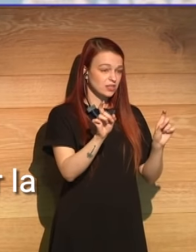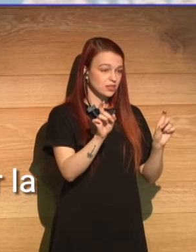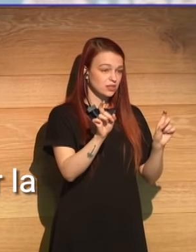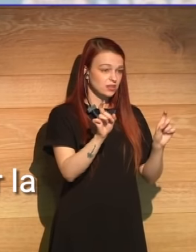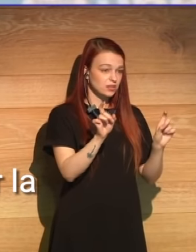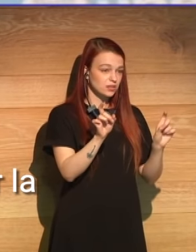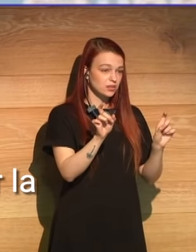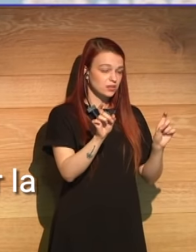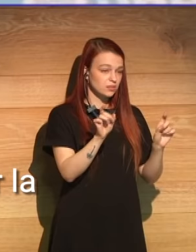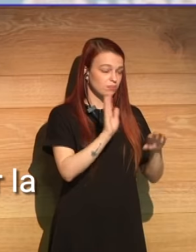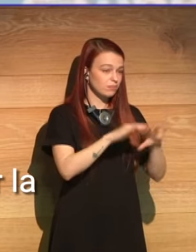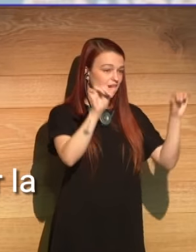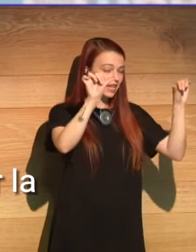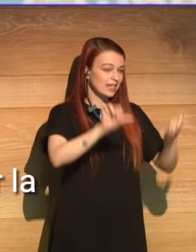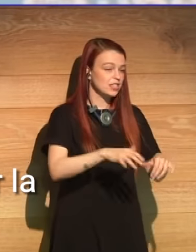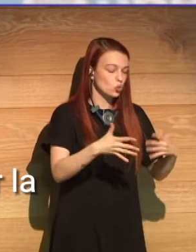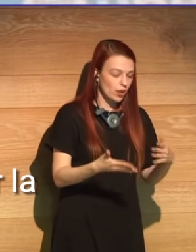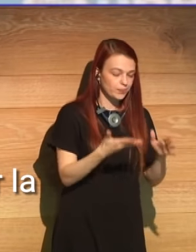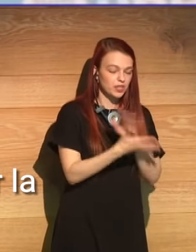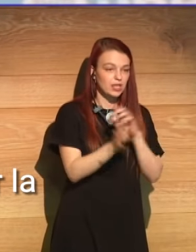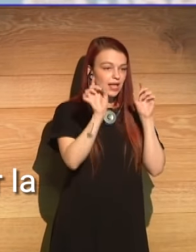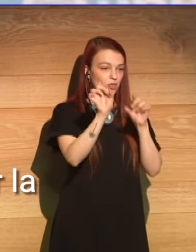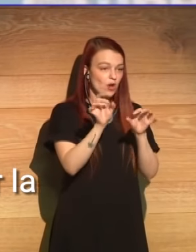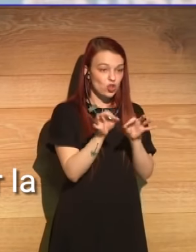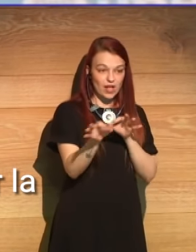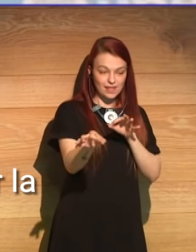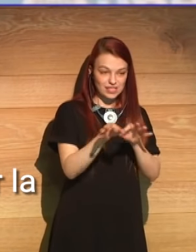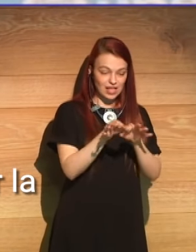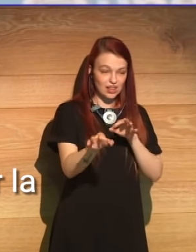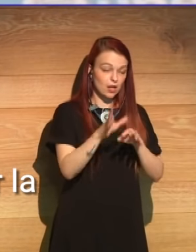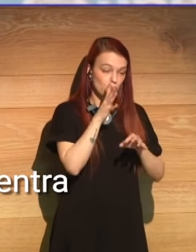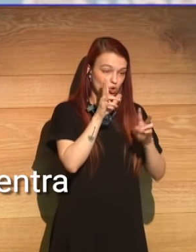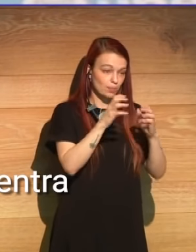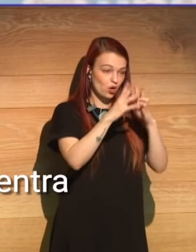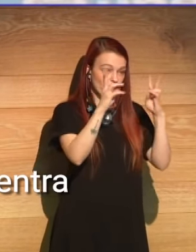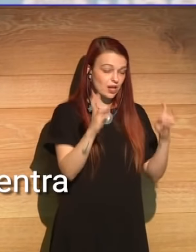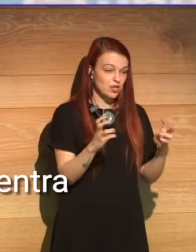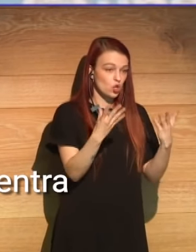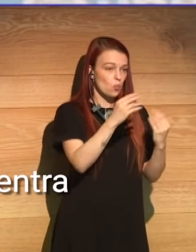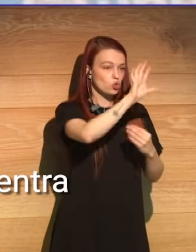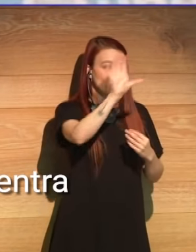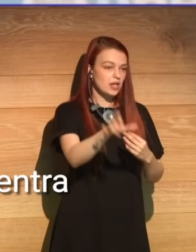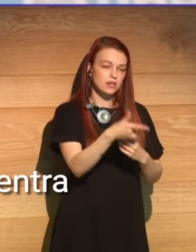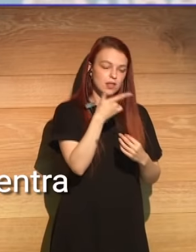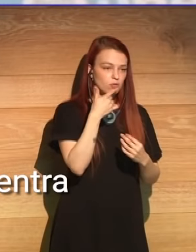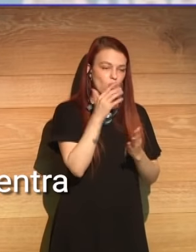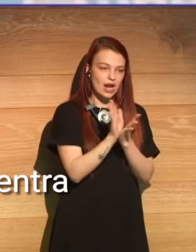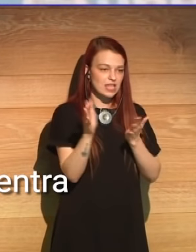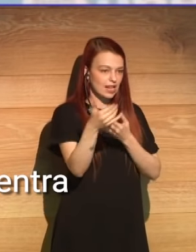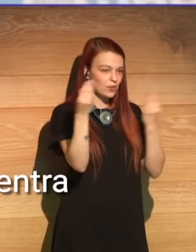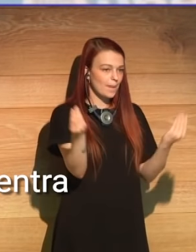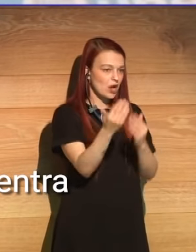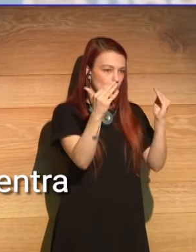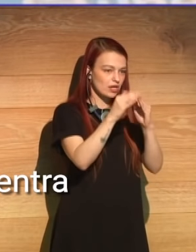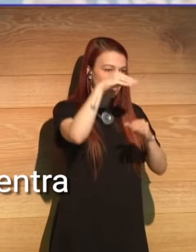closure due to the many countries went for distance learning. But we also know that